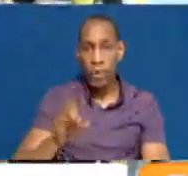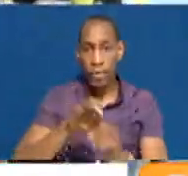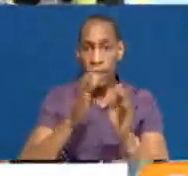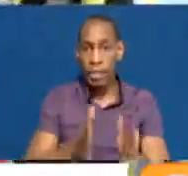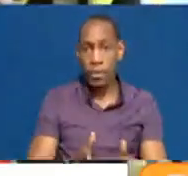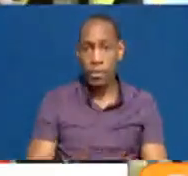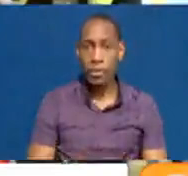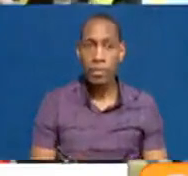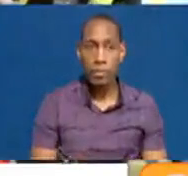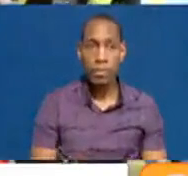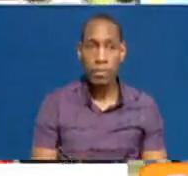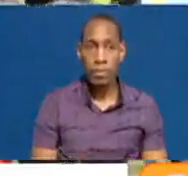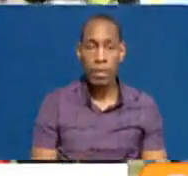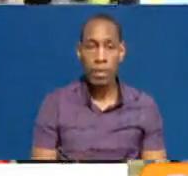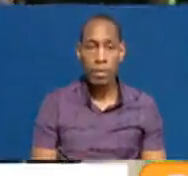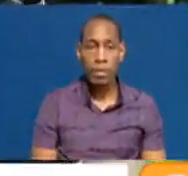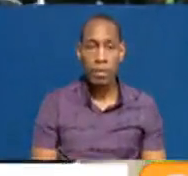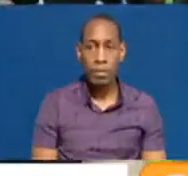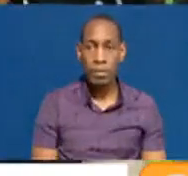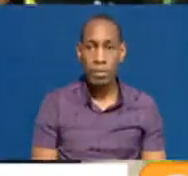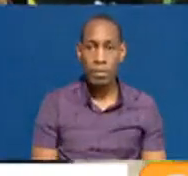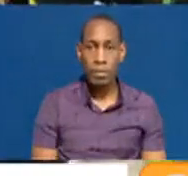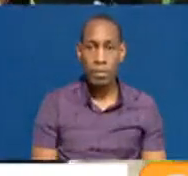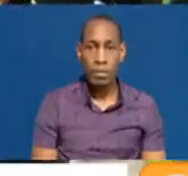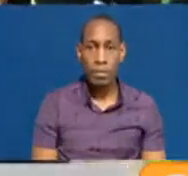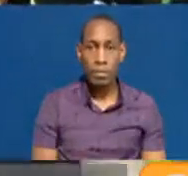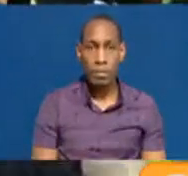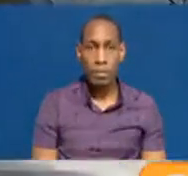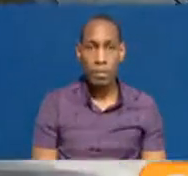polling stations. Francis Mtlaki, Citizen TV, Mombasa.